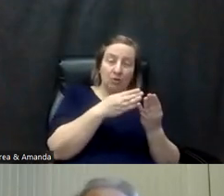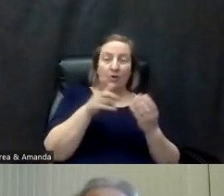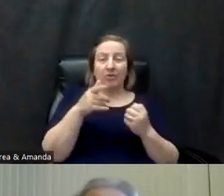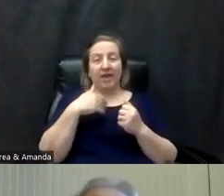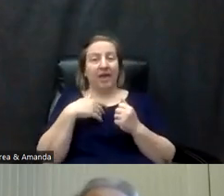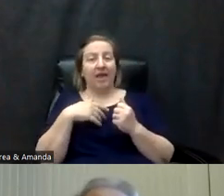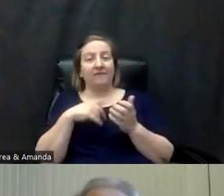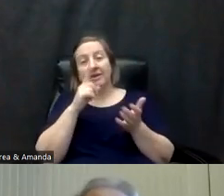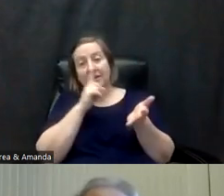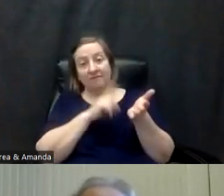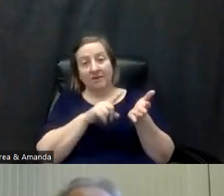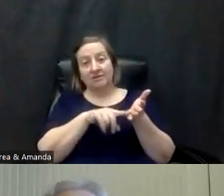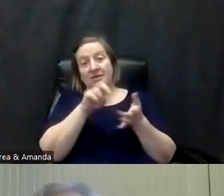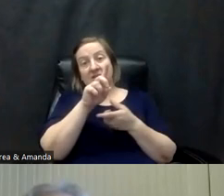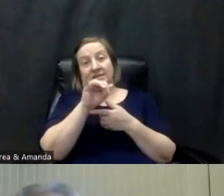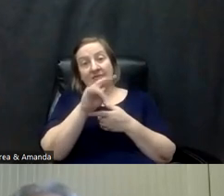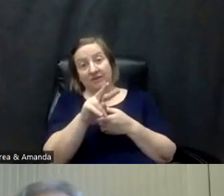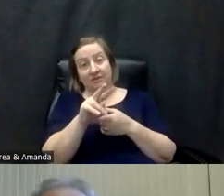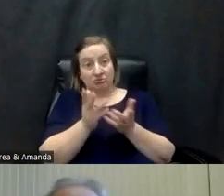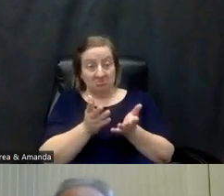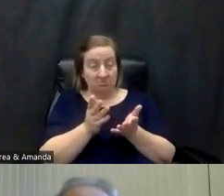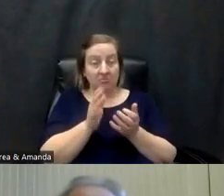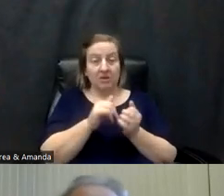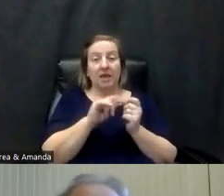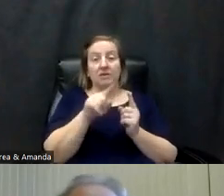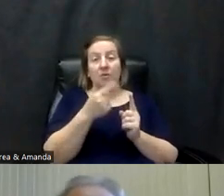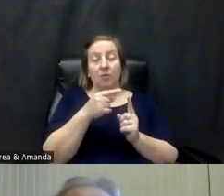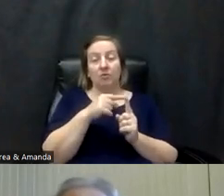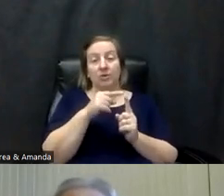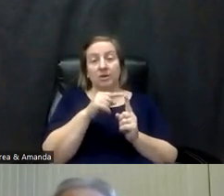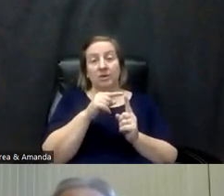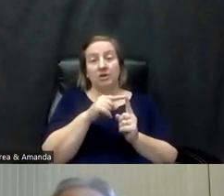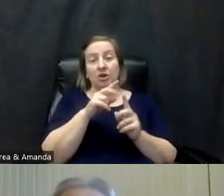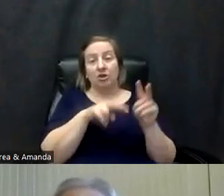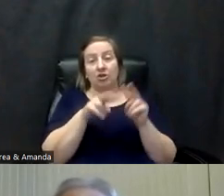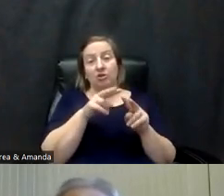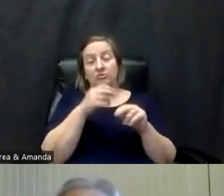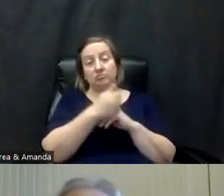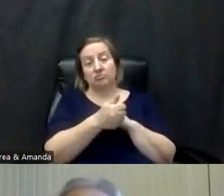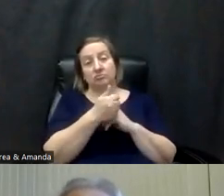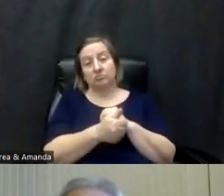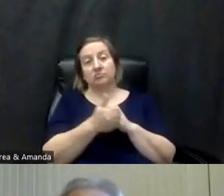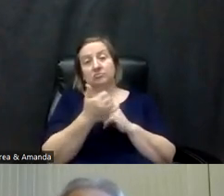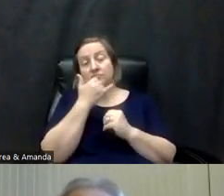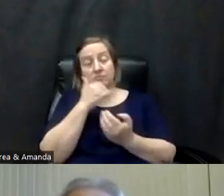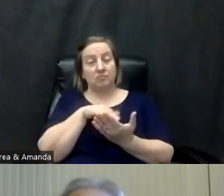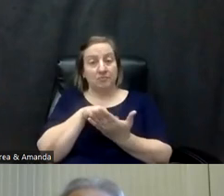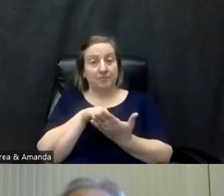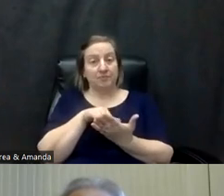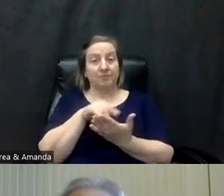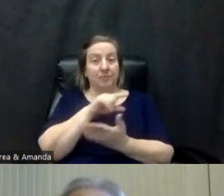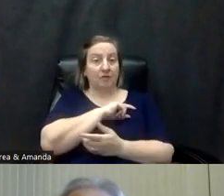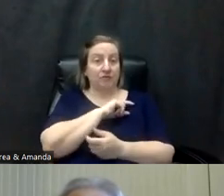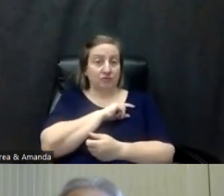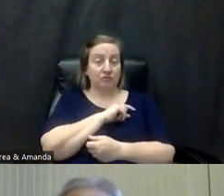they have the investigation division, which is only going to look at allegations of misconduct against